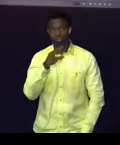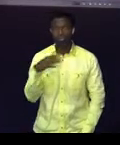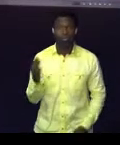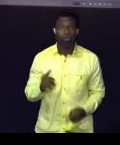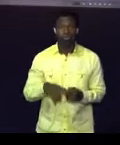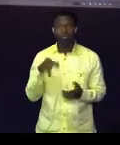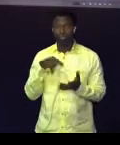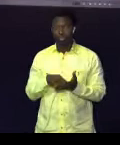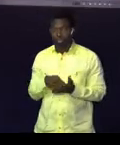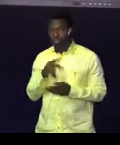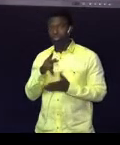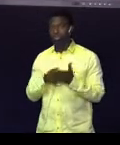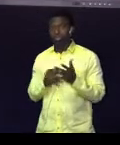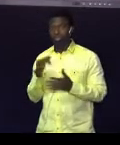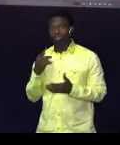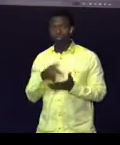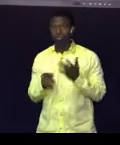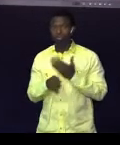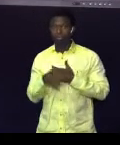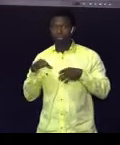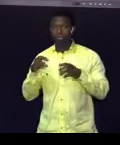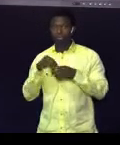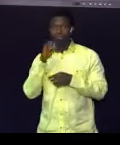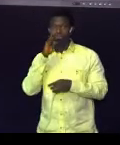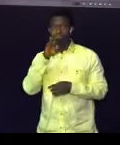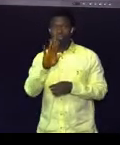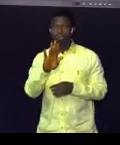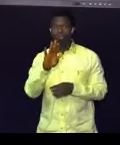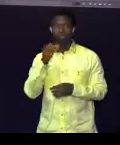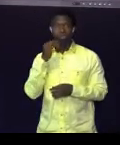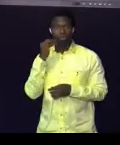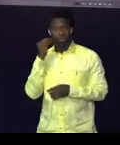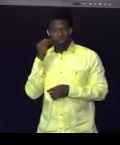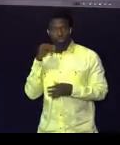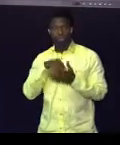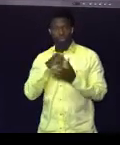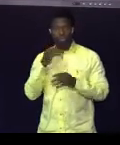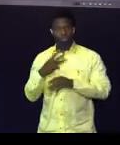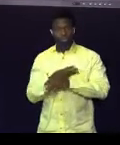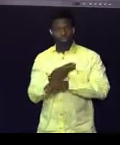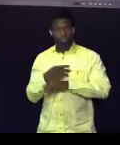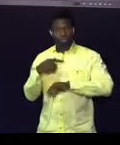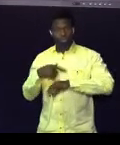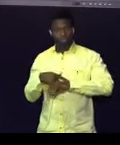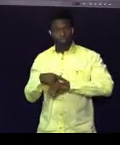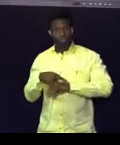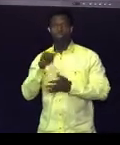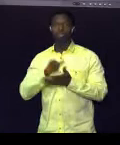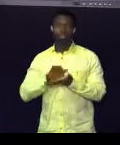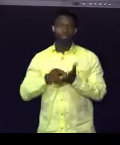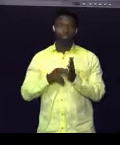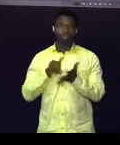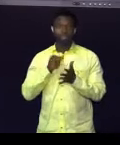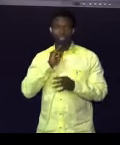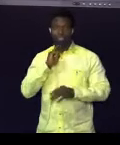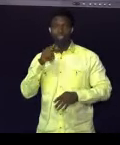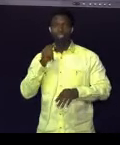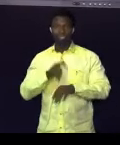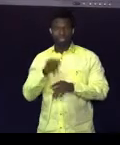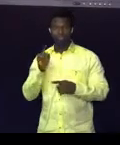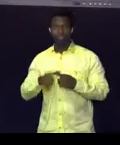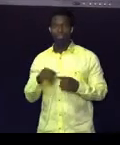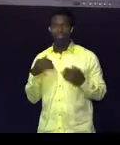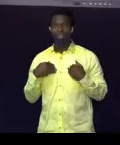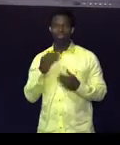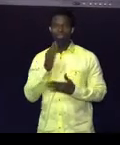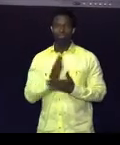Hello children, you are welcome to this segment of the program, The Classroom in Your Home. It is mathematics time, and that means